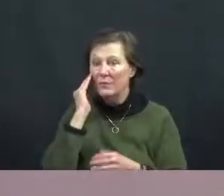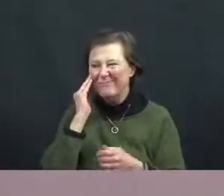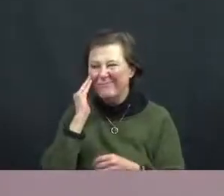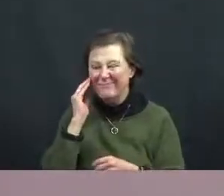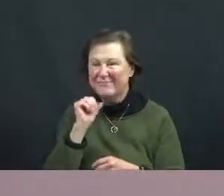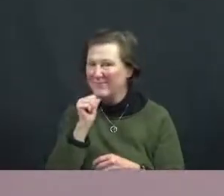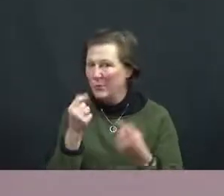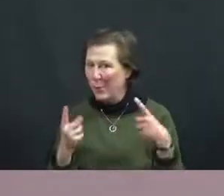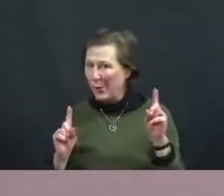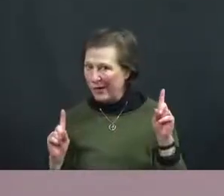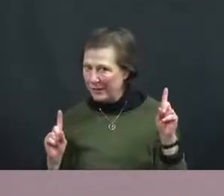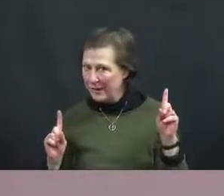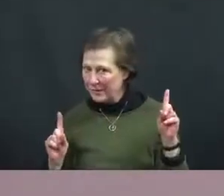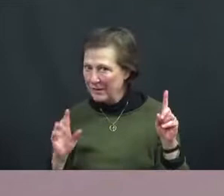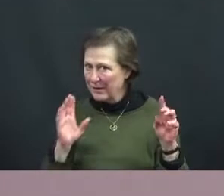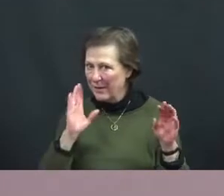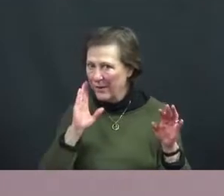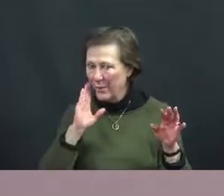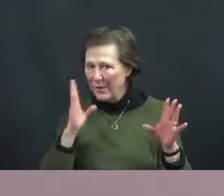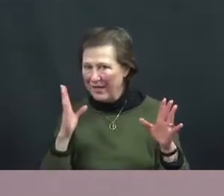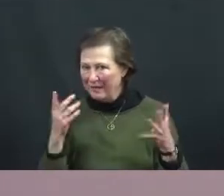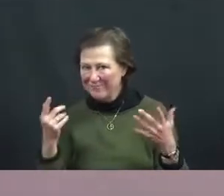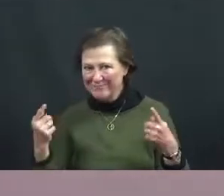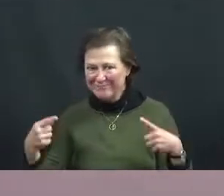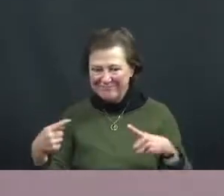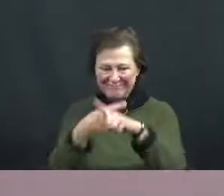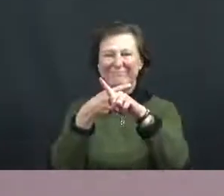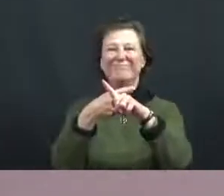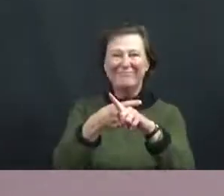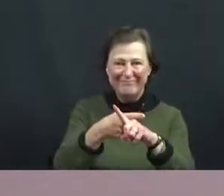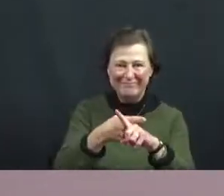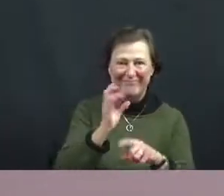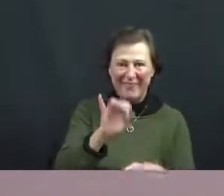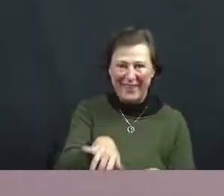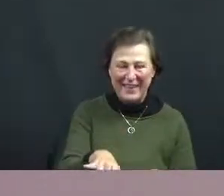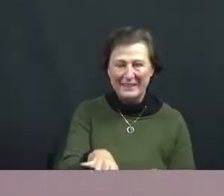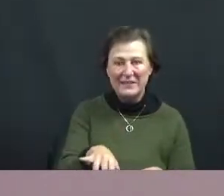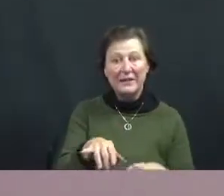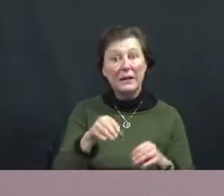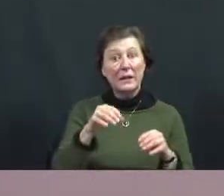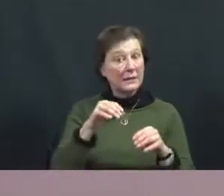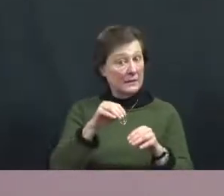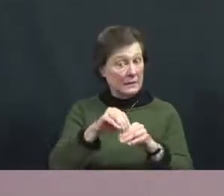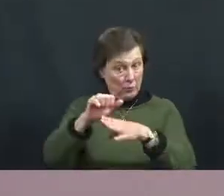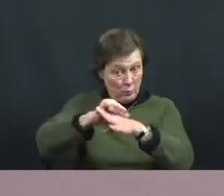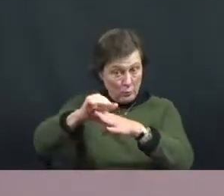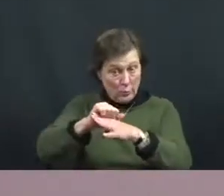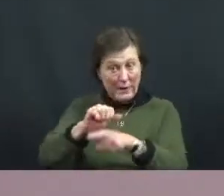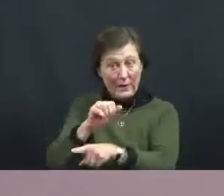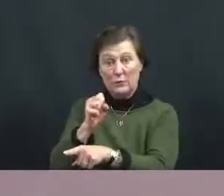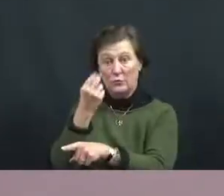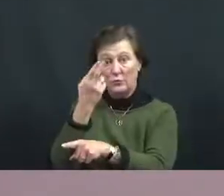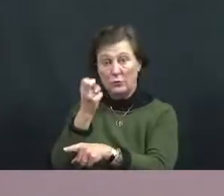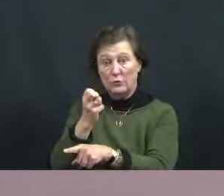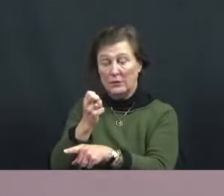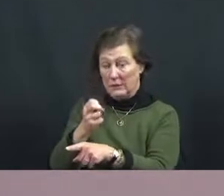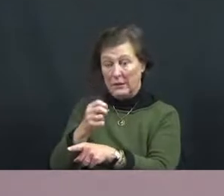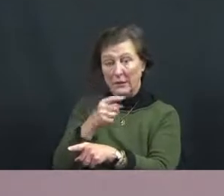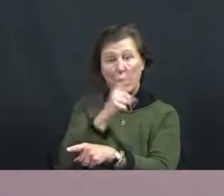work. It was going to be counter-effective. For example, in the trainings, she was told that all white